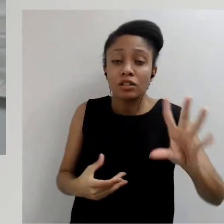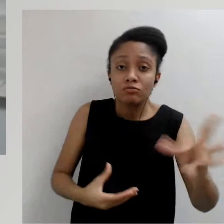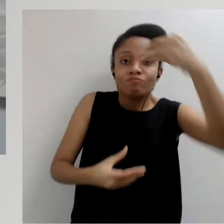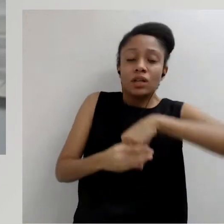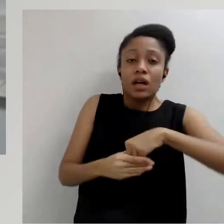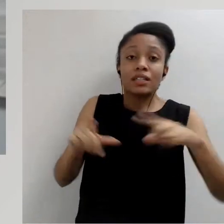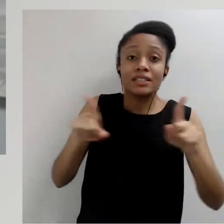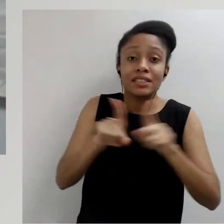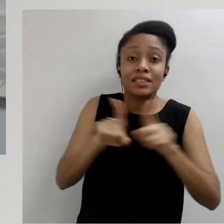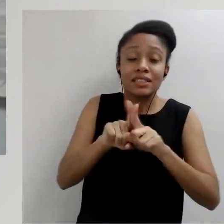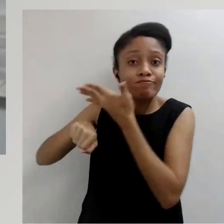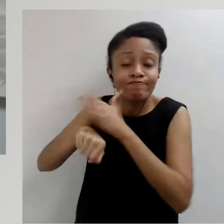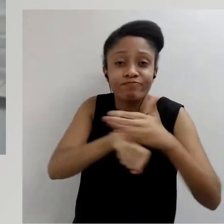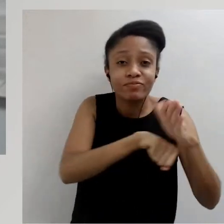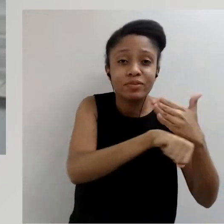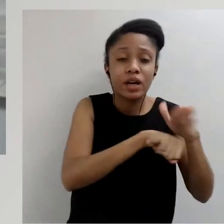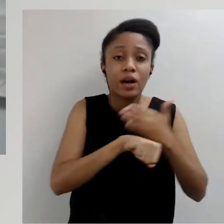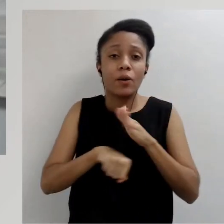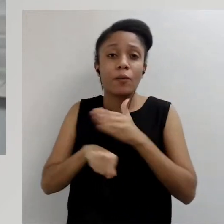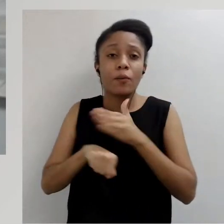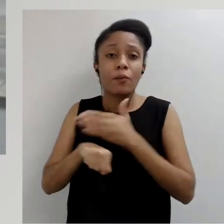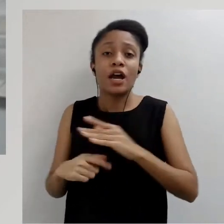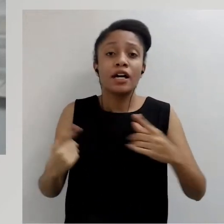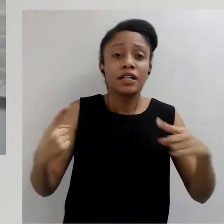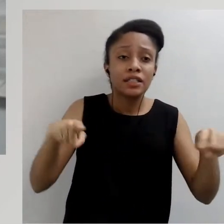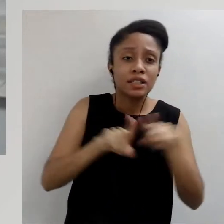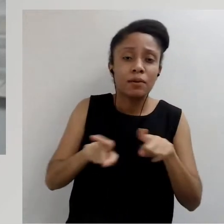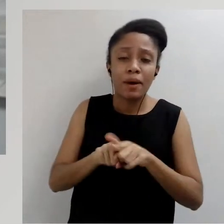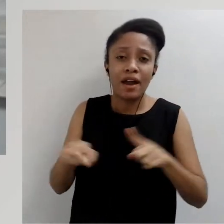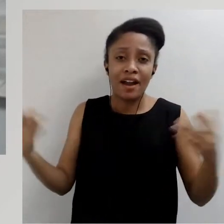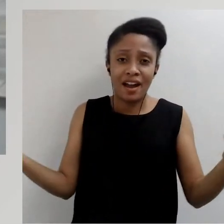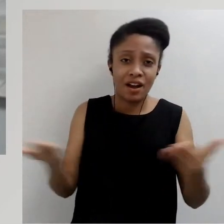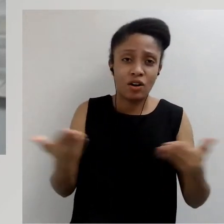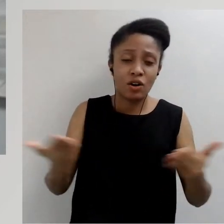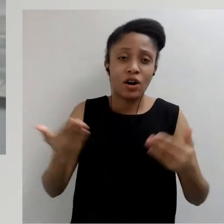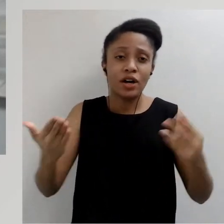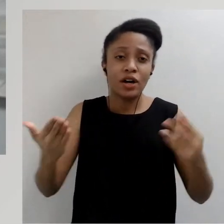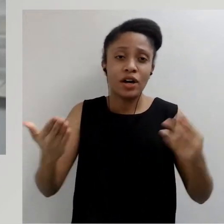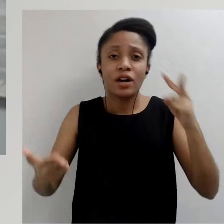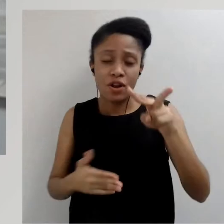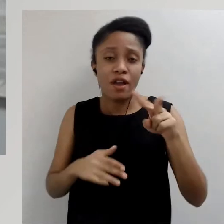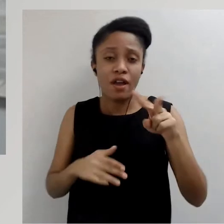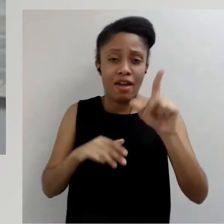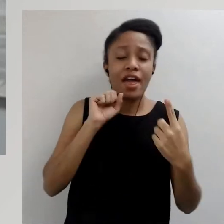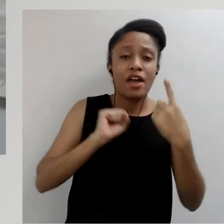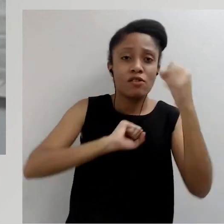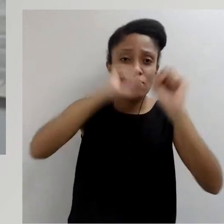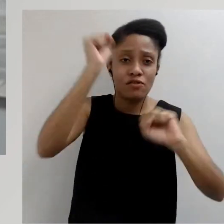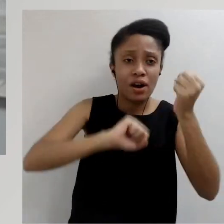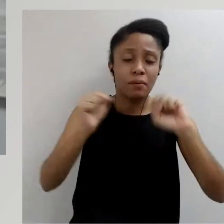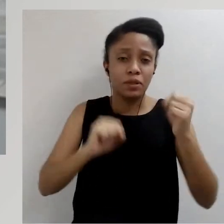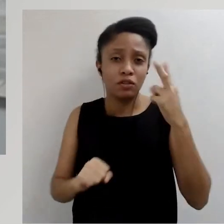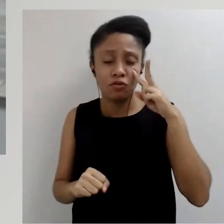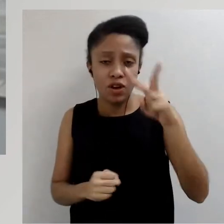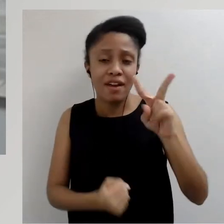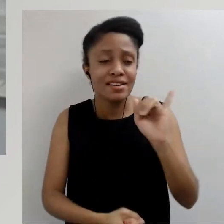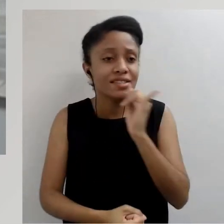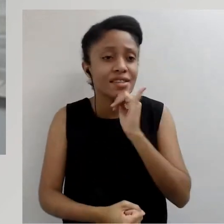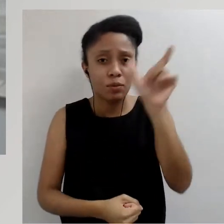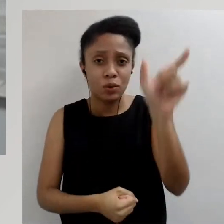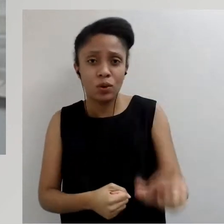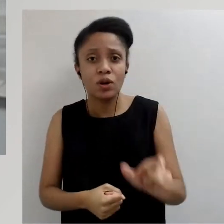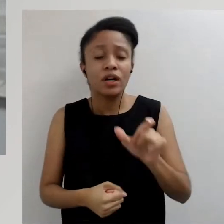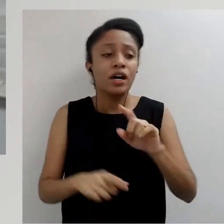reality, more capability. And you see a company, I will use Sidney's company as we hear as